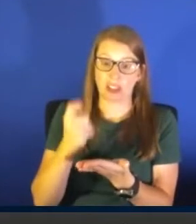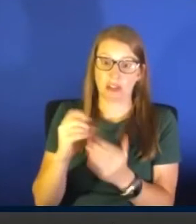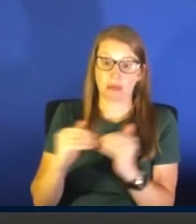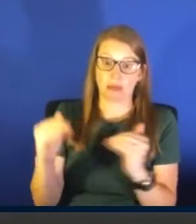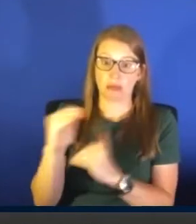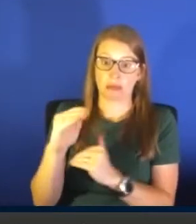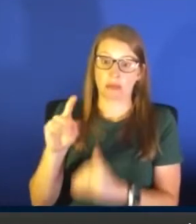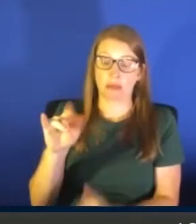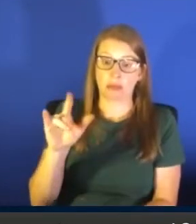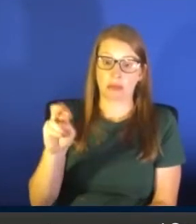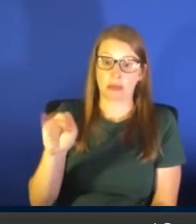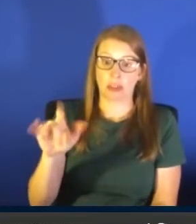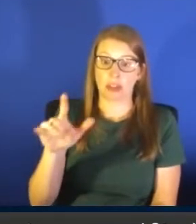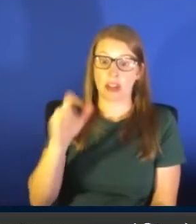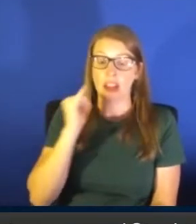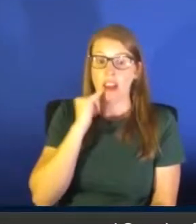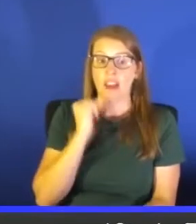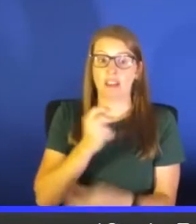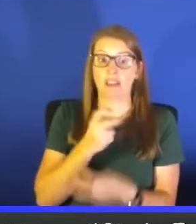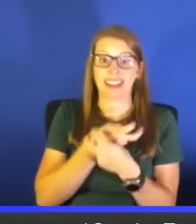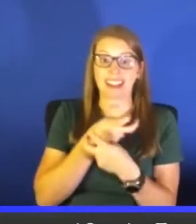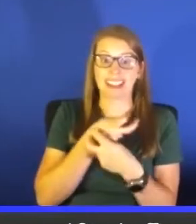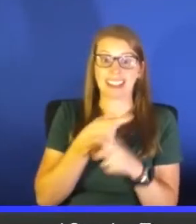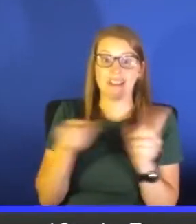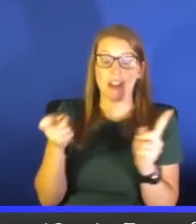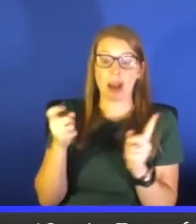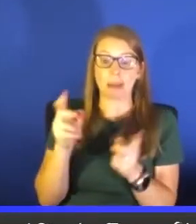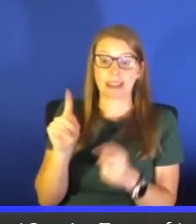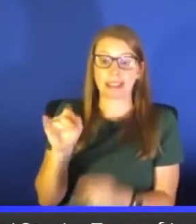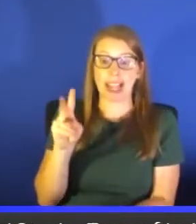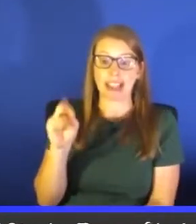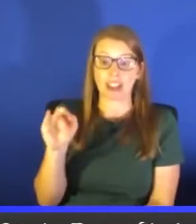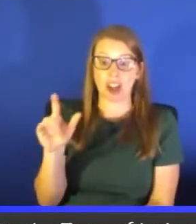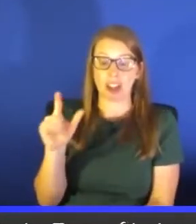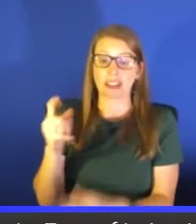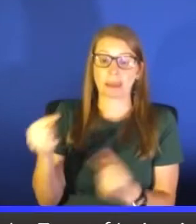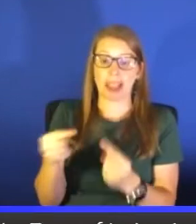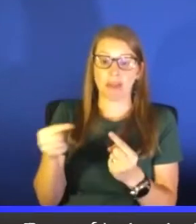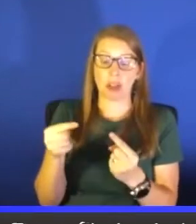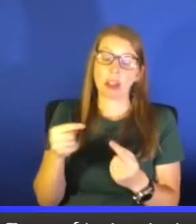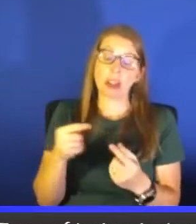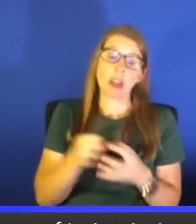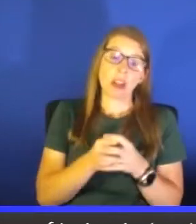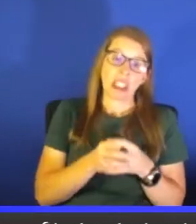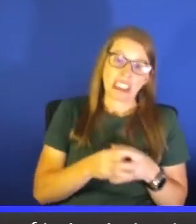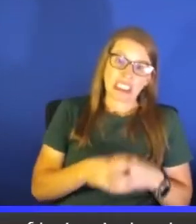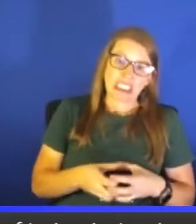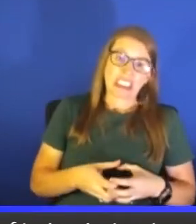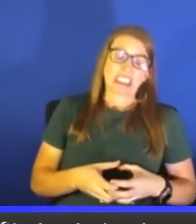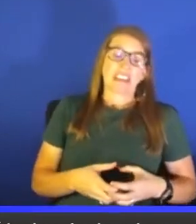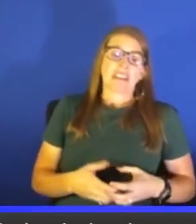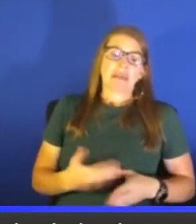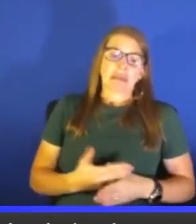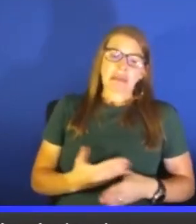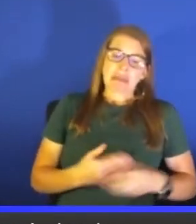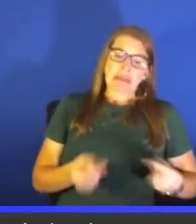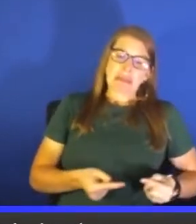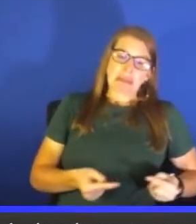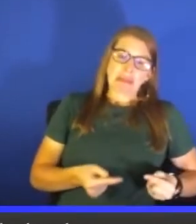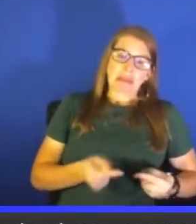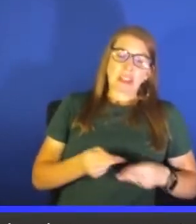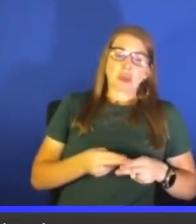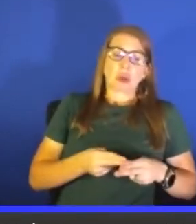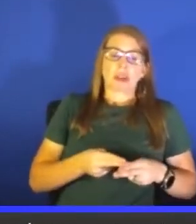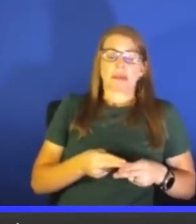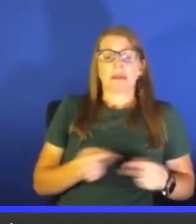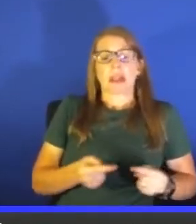from the Tylenol, it's painful. You can, from the amount of inflammation and damage caused to your liver, certainly can cause some acute pain, but that's usually because your liver